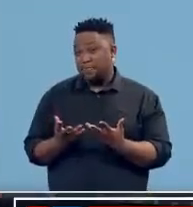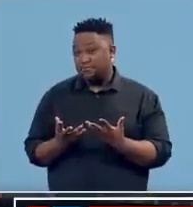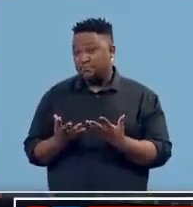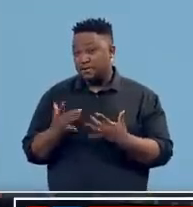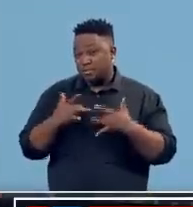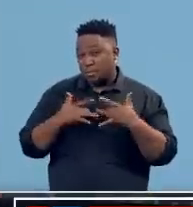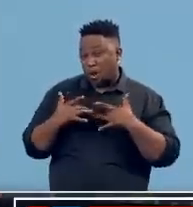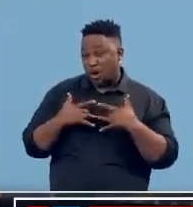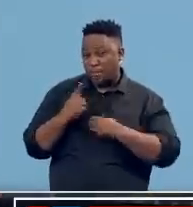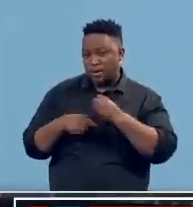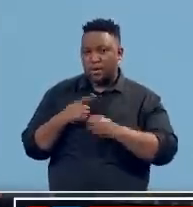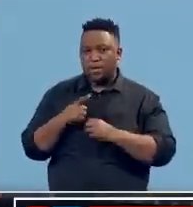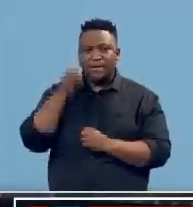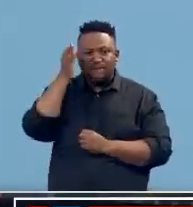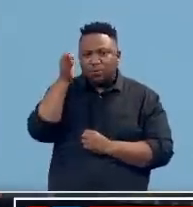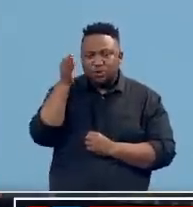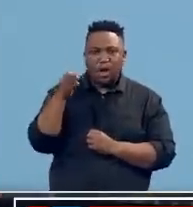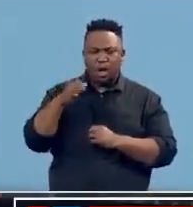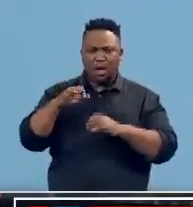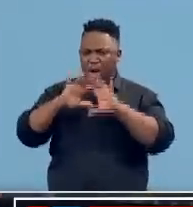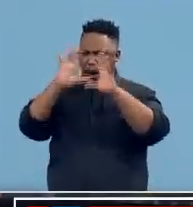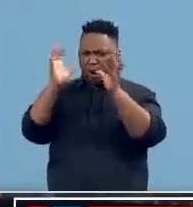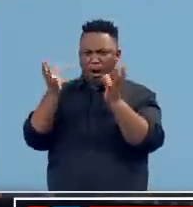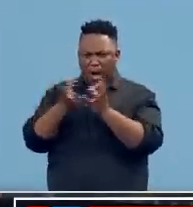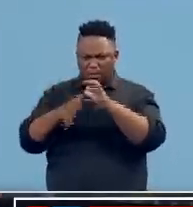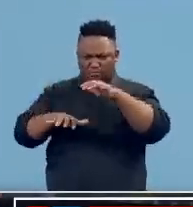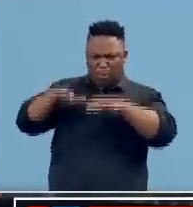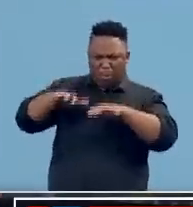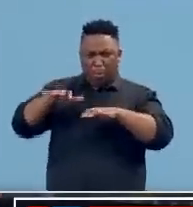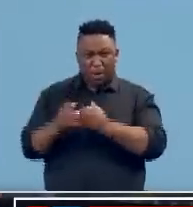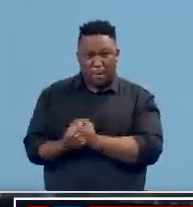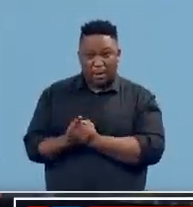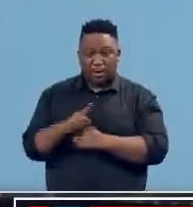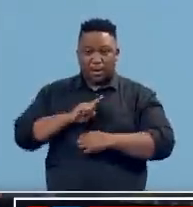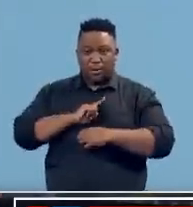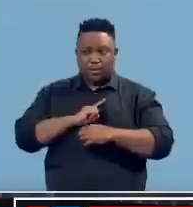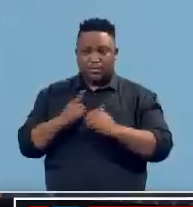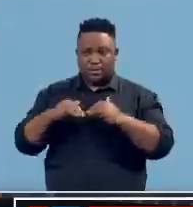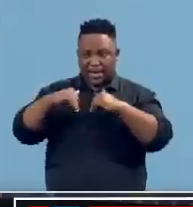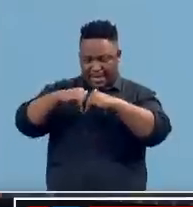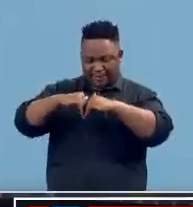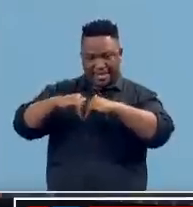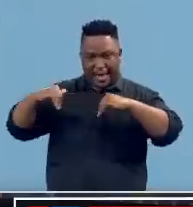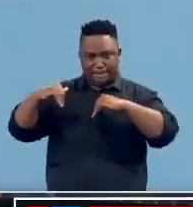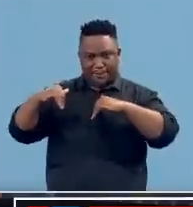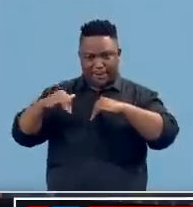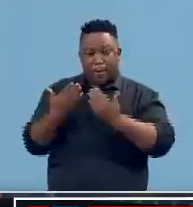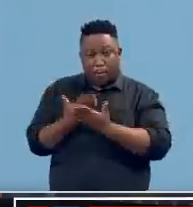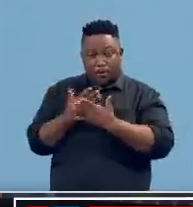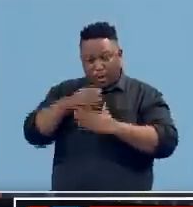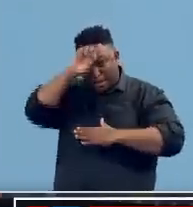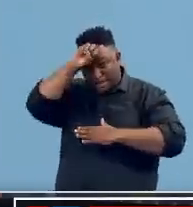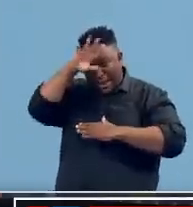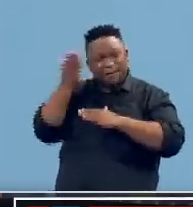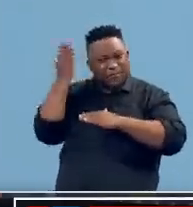around further earthquakes? Because you've indicated the fact that the Earth is now trying to close those gaps caused by some of the deepest